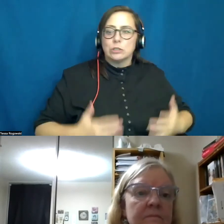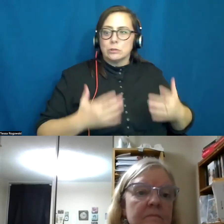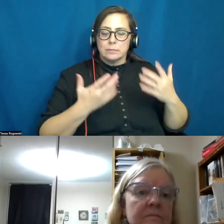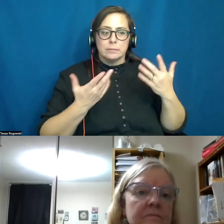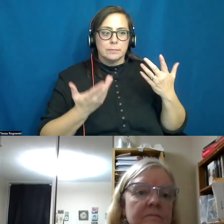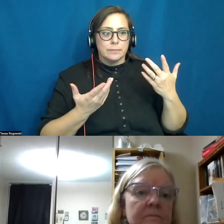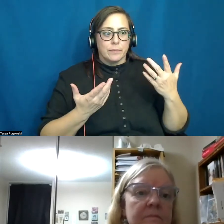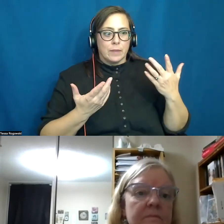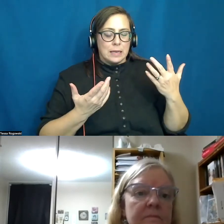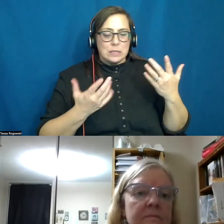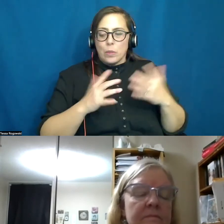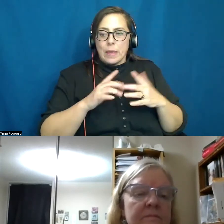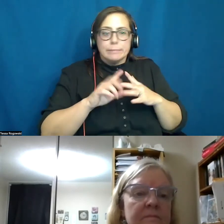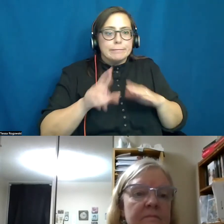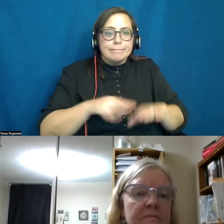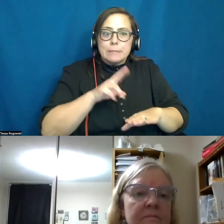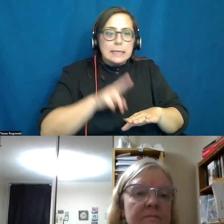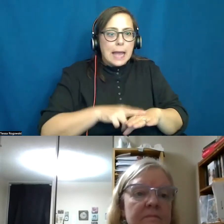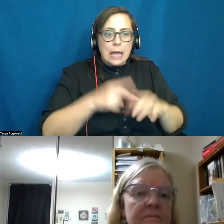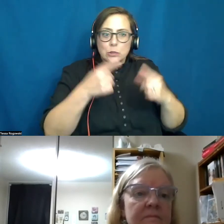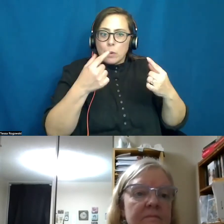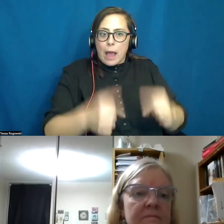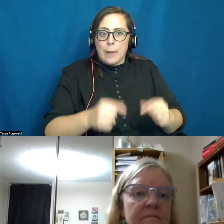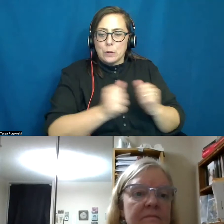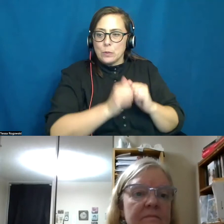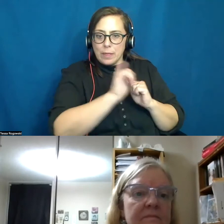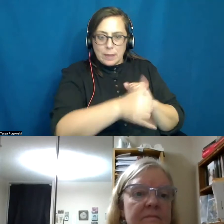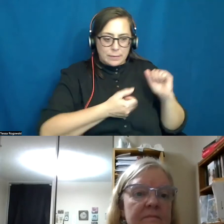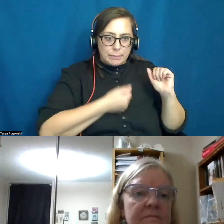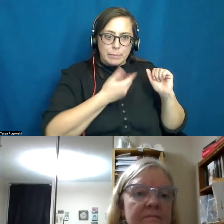somewhat organically for this book, the